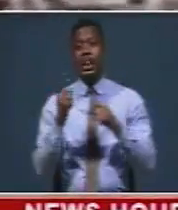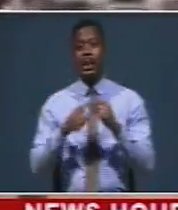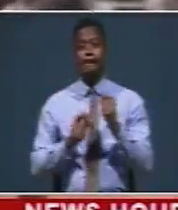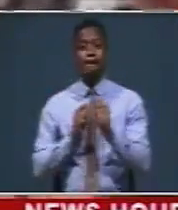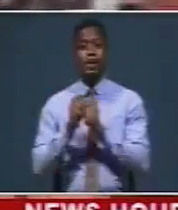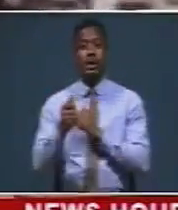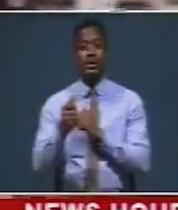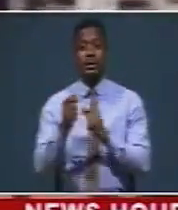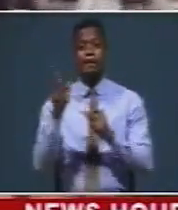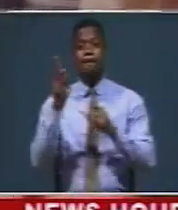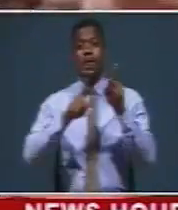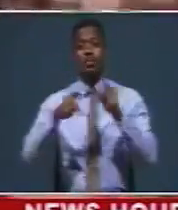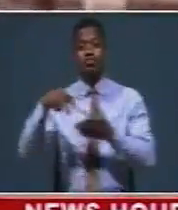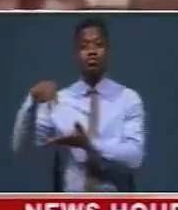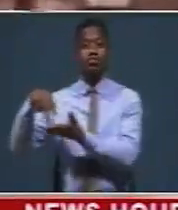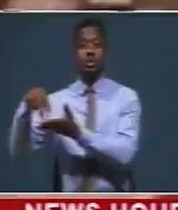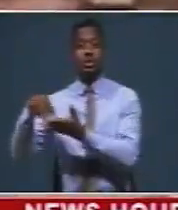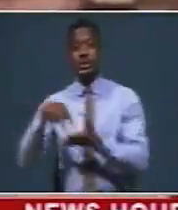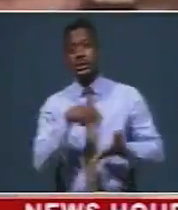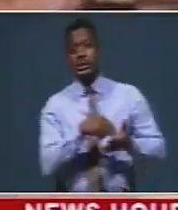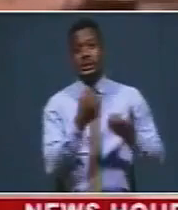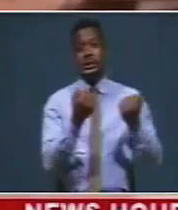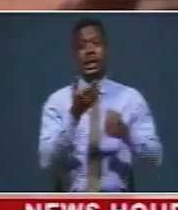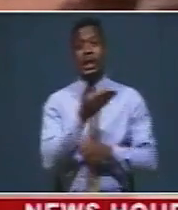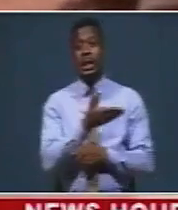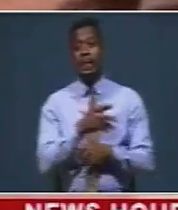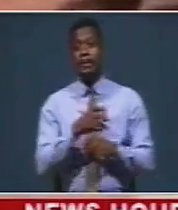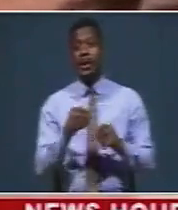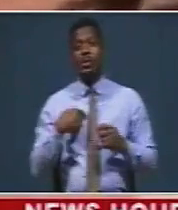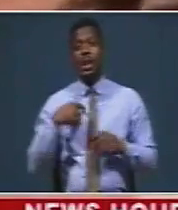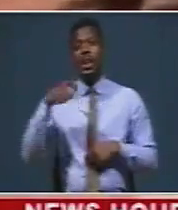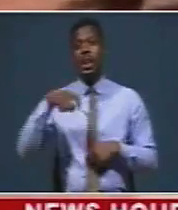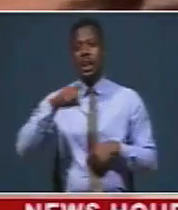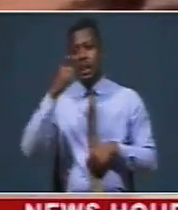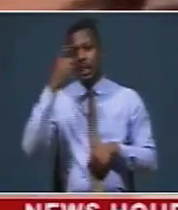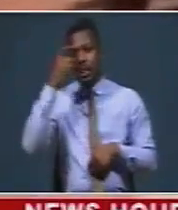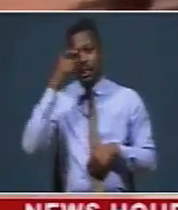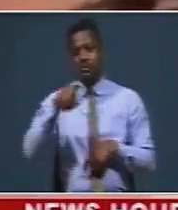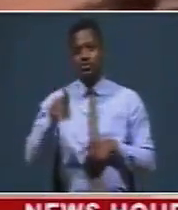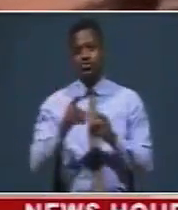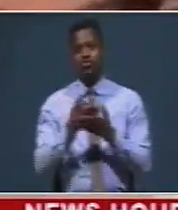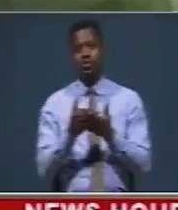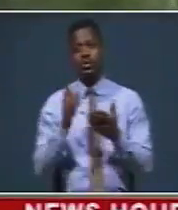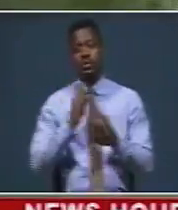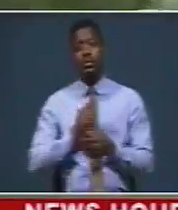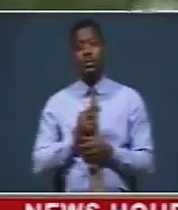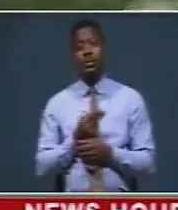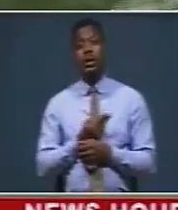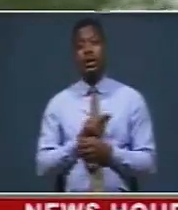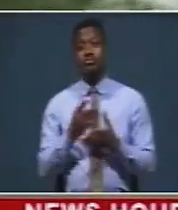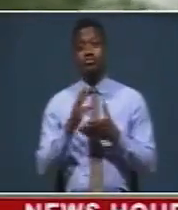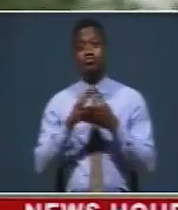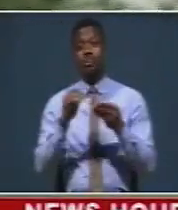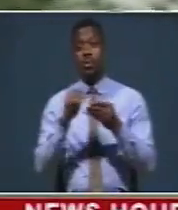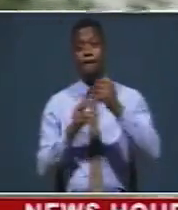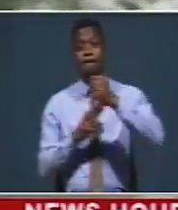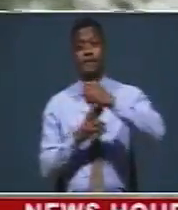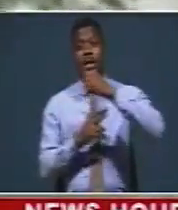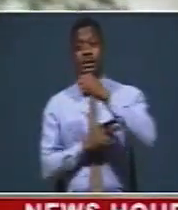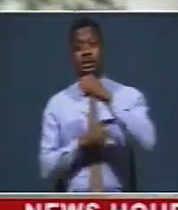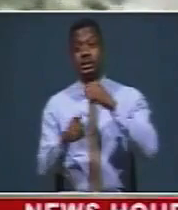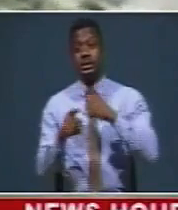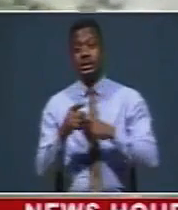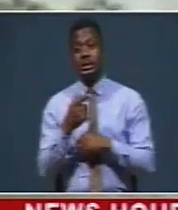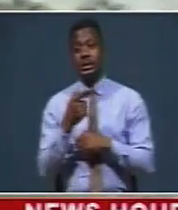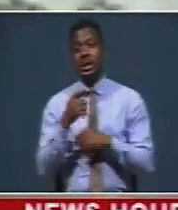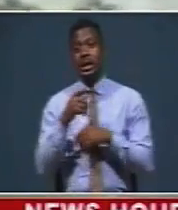pass. People are there. Cars are there. Please, we need government to come and do something for us. The story at the bridge on the White